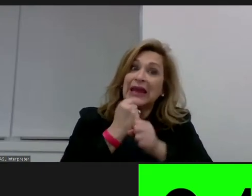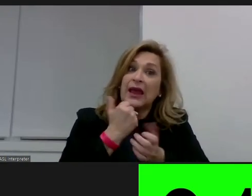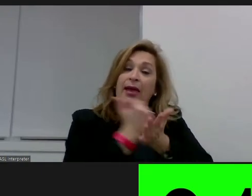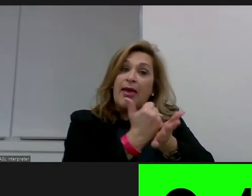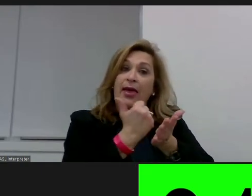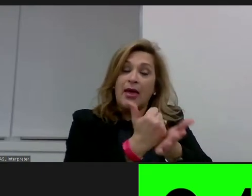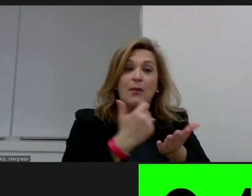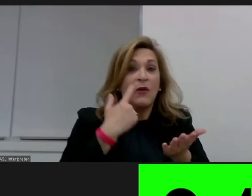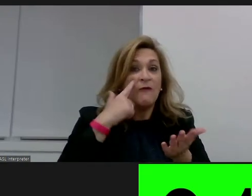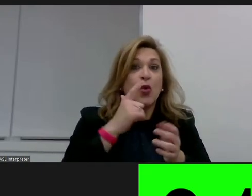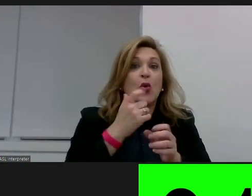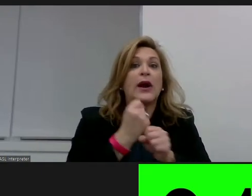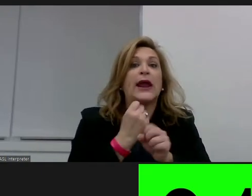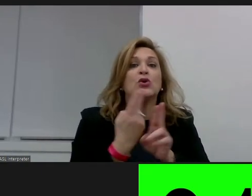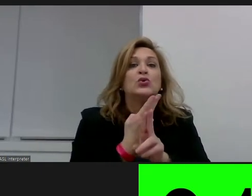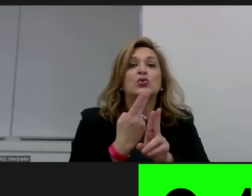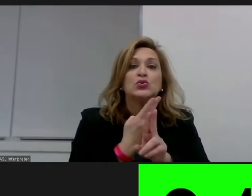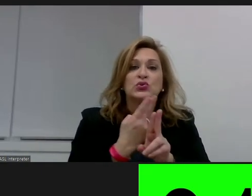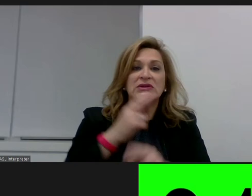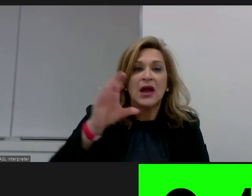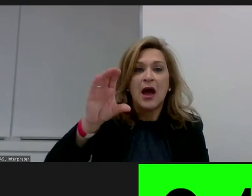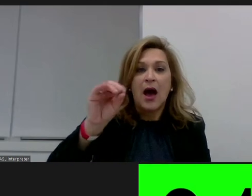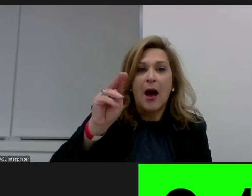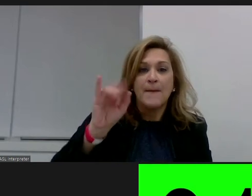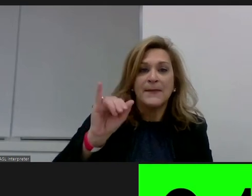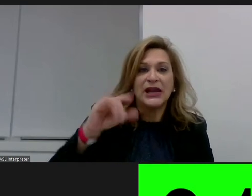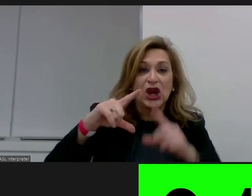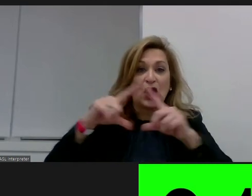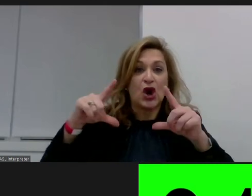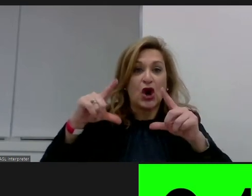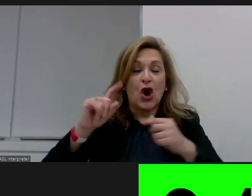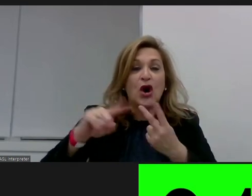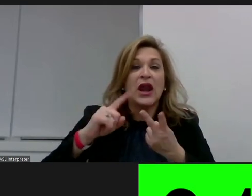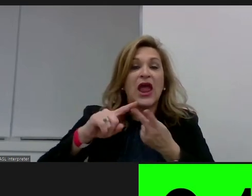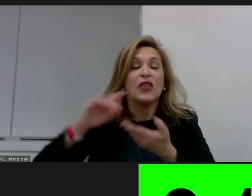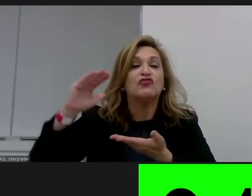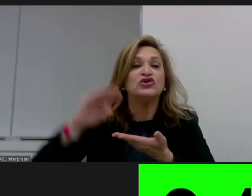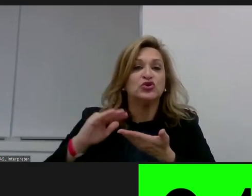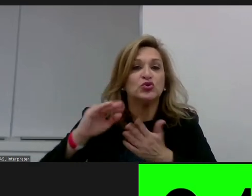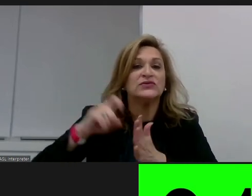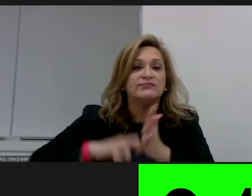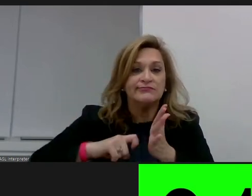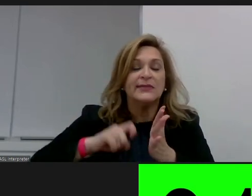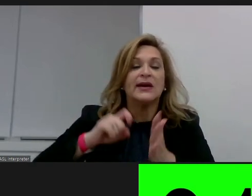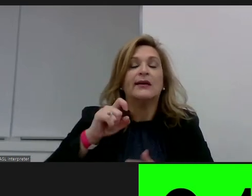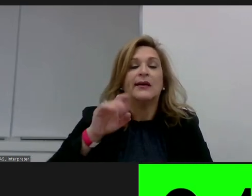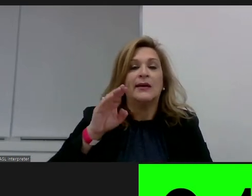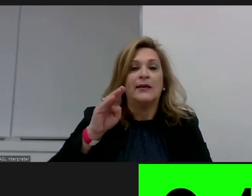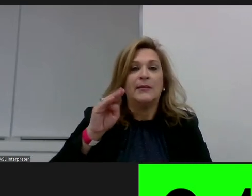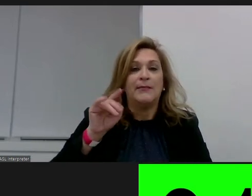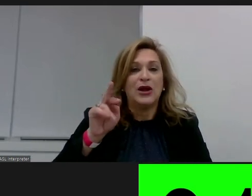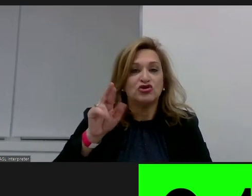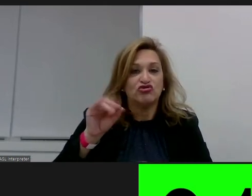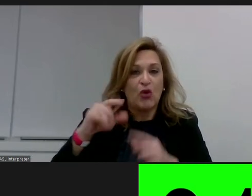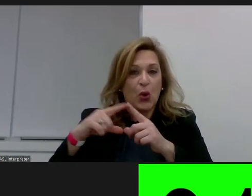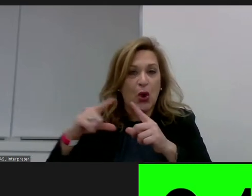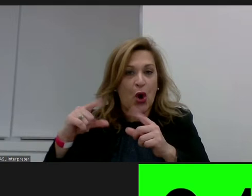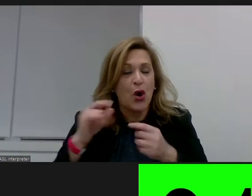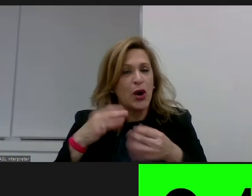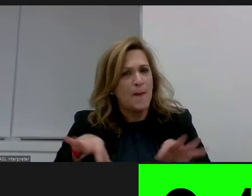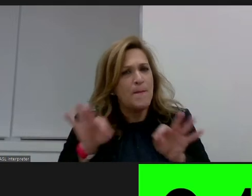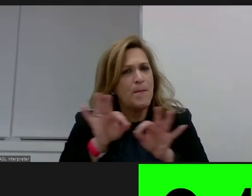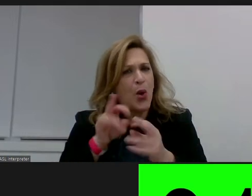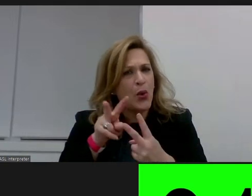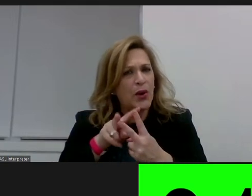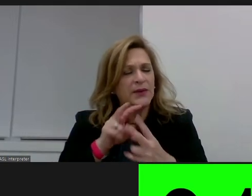future OmniCard and the reduced fare MetroCard, which is very important as well. At the same time, we definitely need to